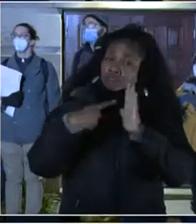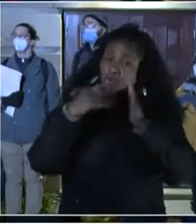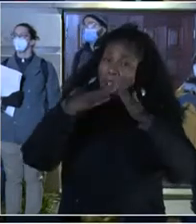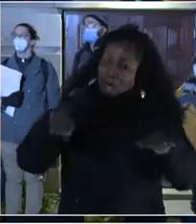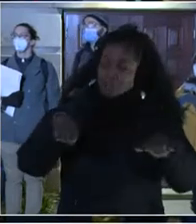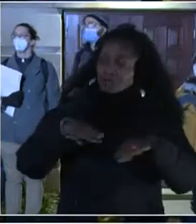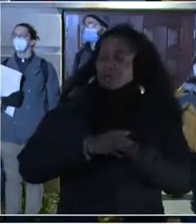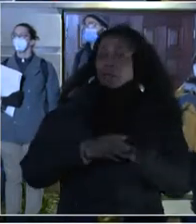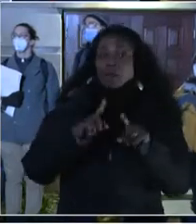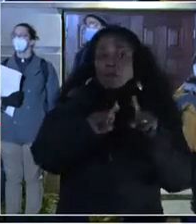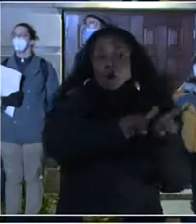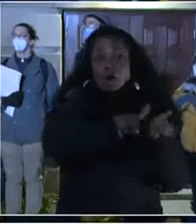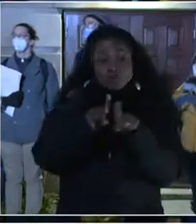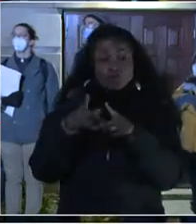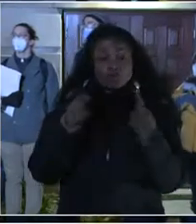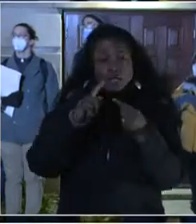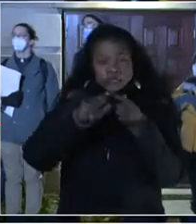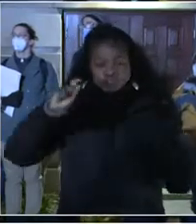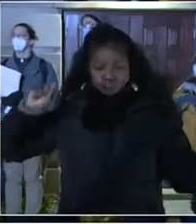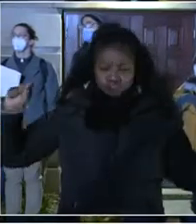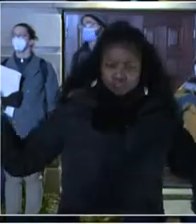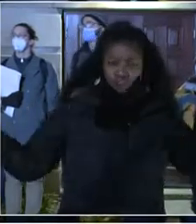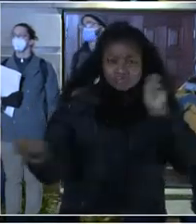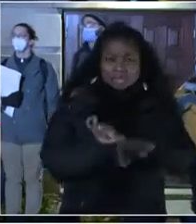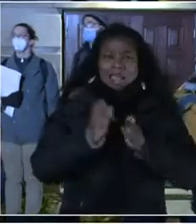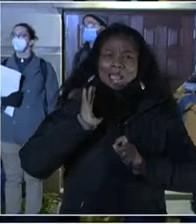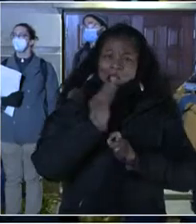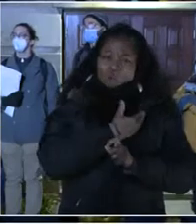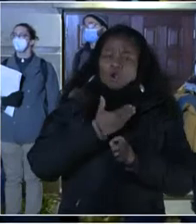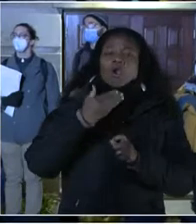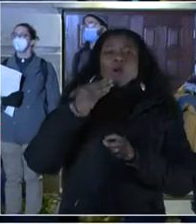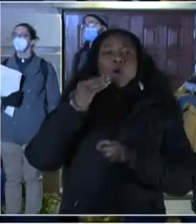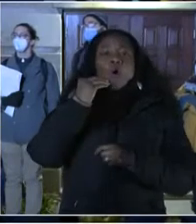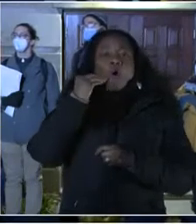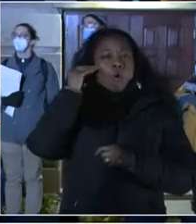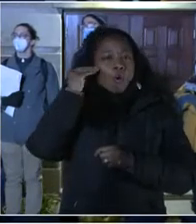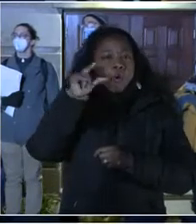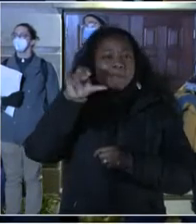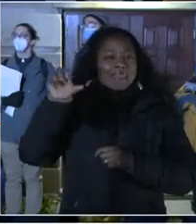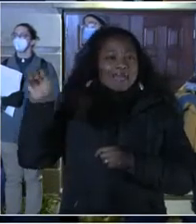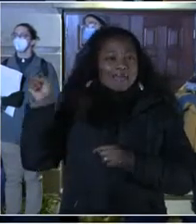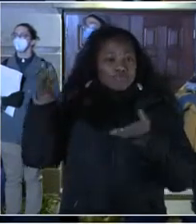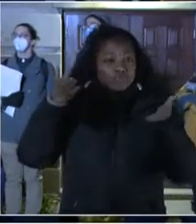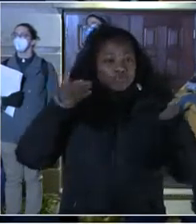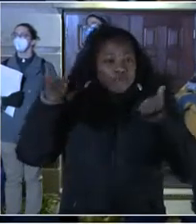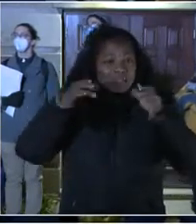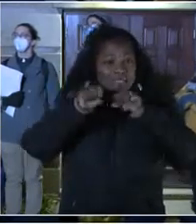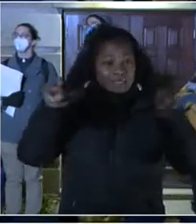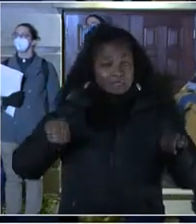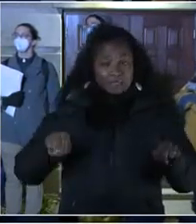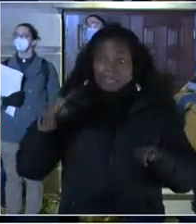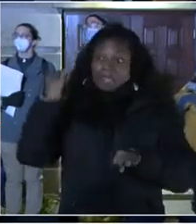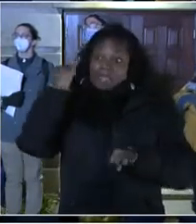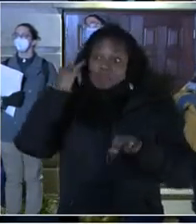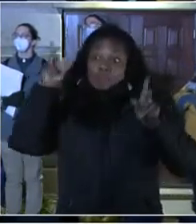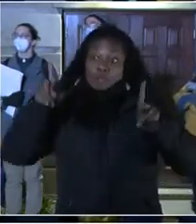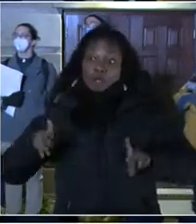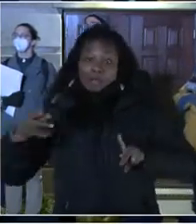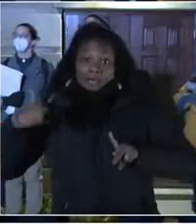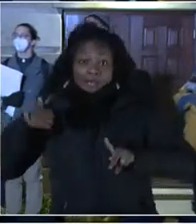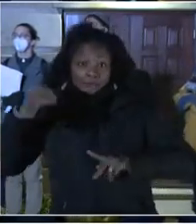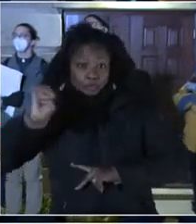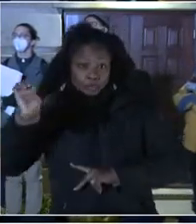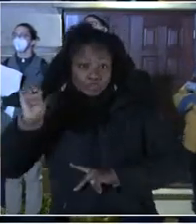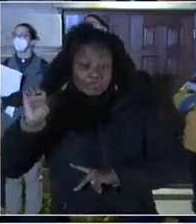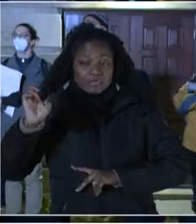but also to transform our homeless services system so that when people are having an emergency, that they can go